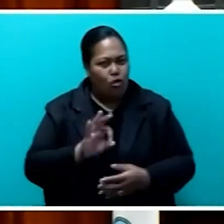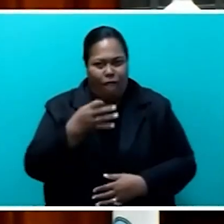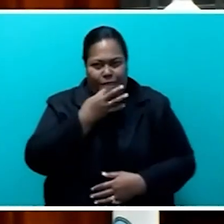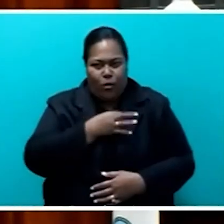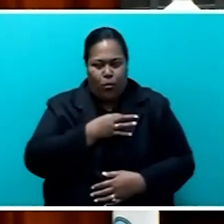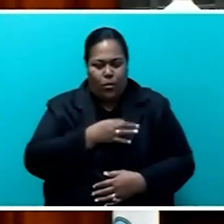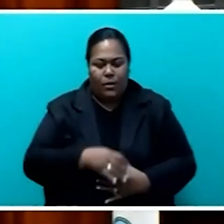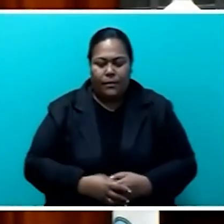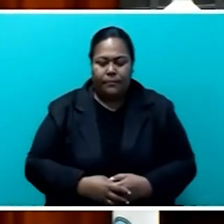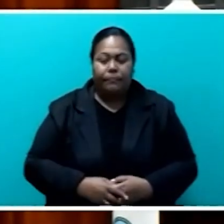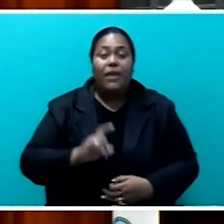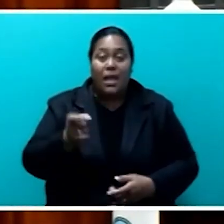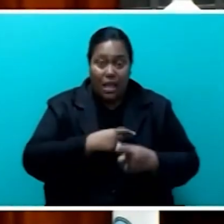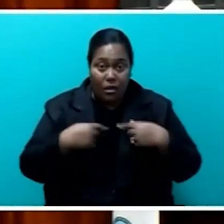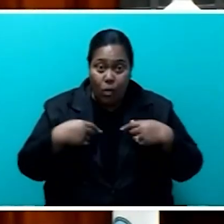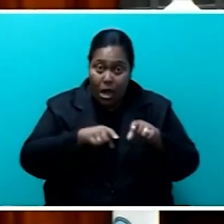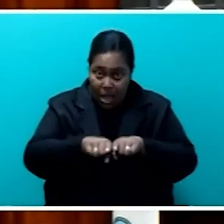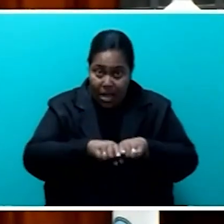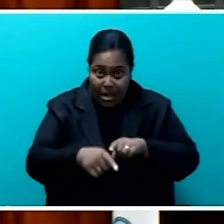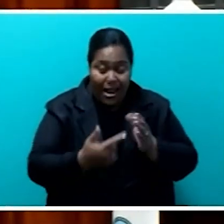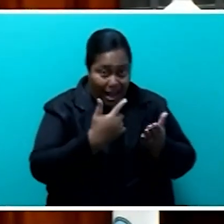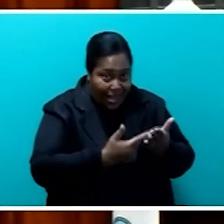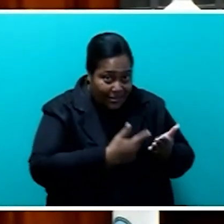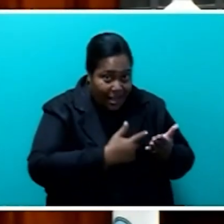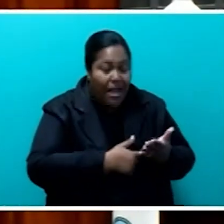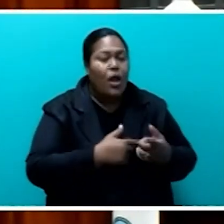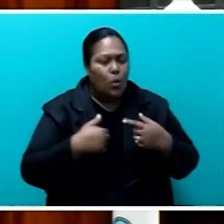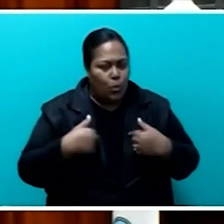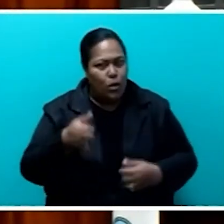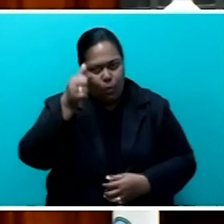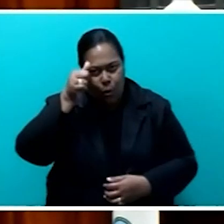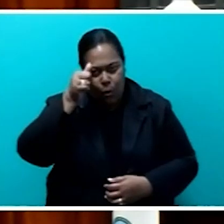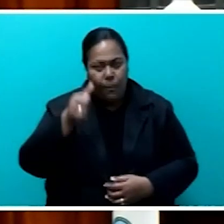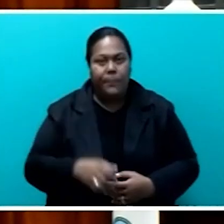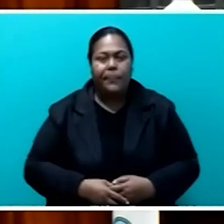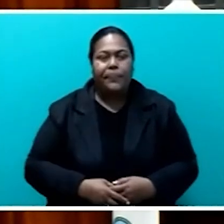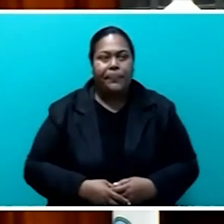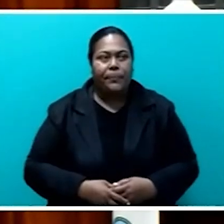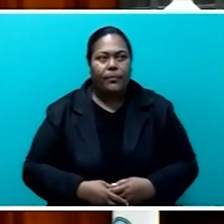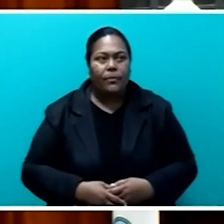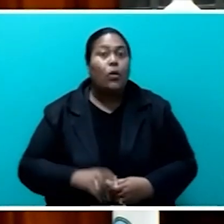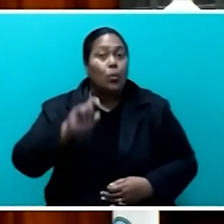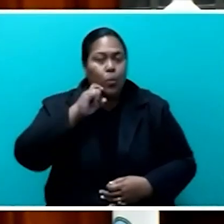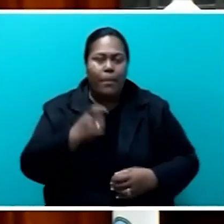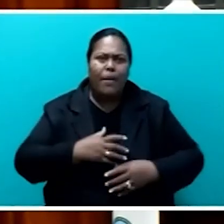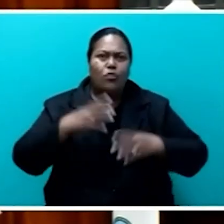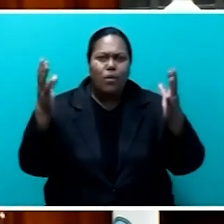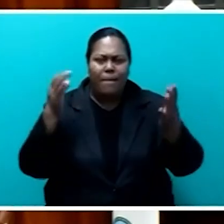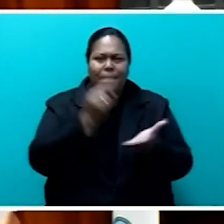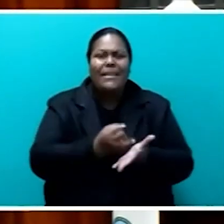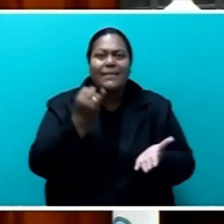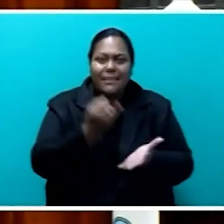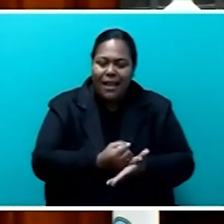if we learn that lesson, then we know that it will be a big and grave mistake for the